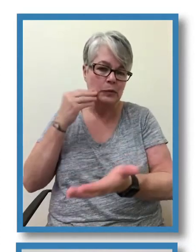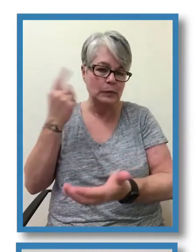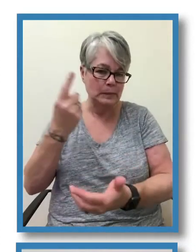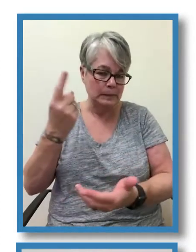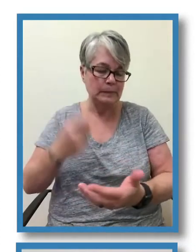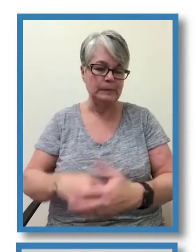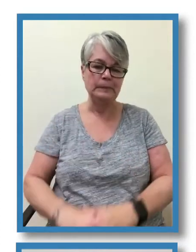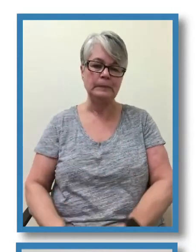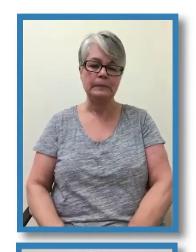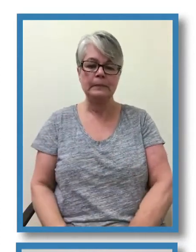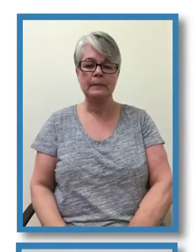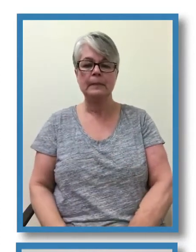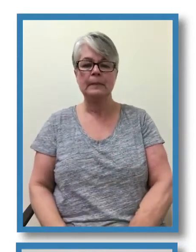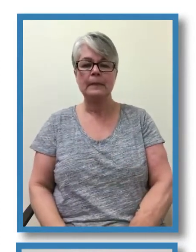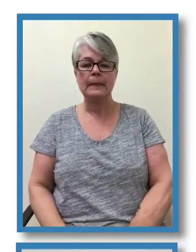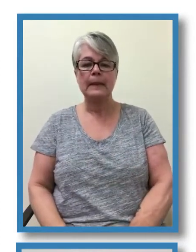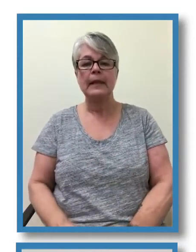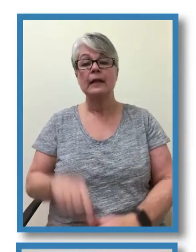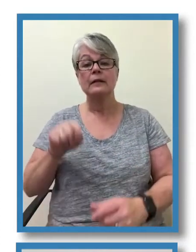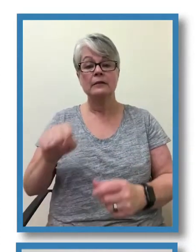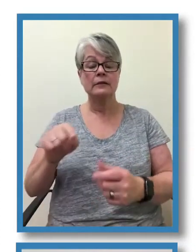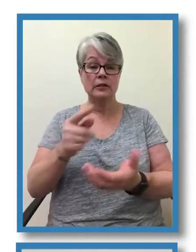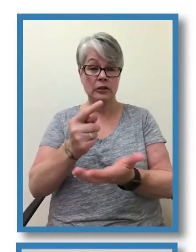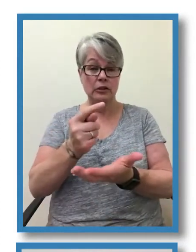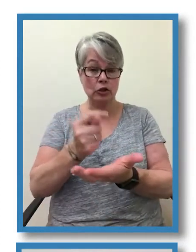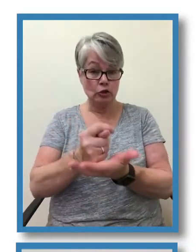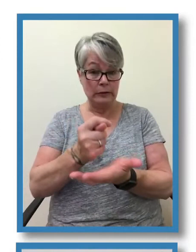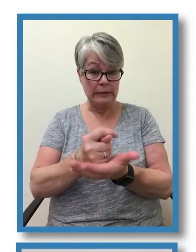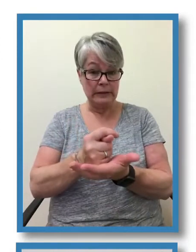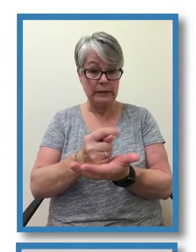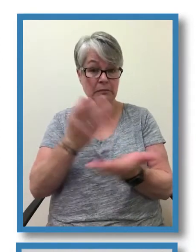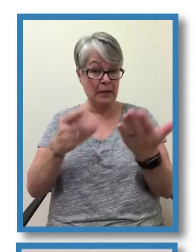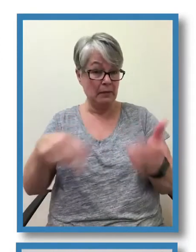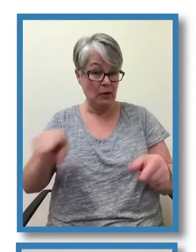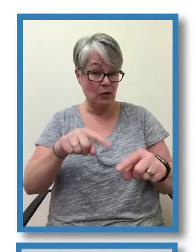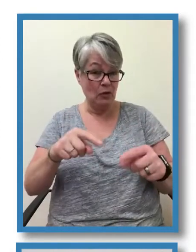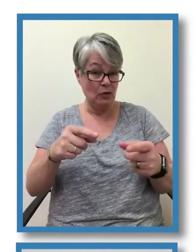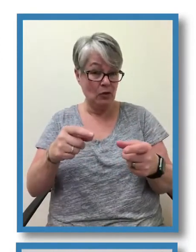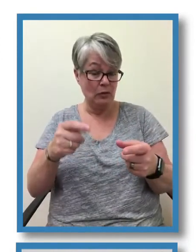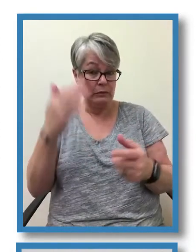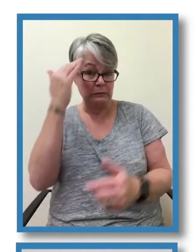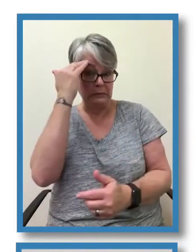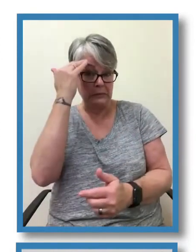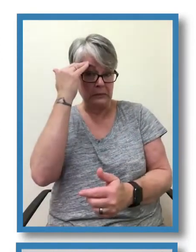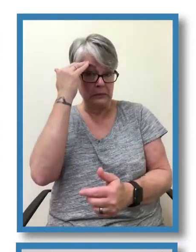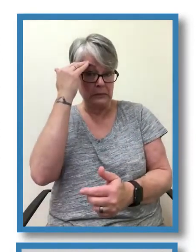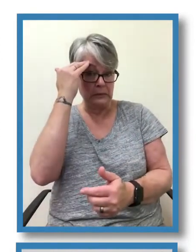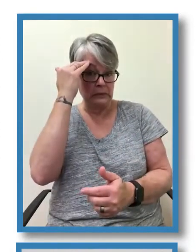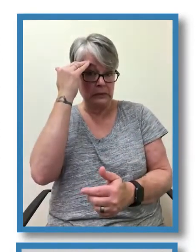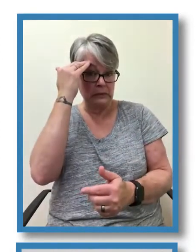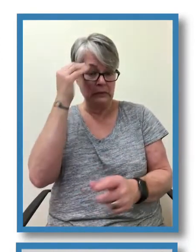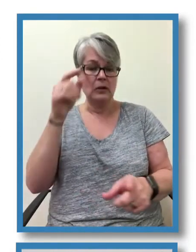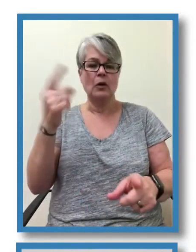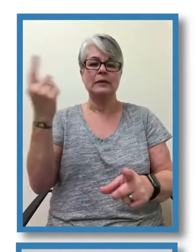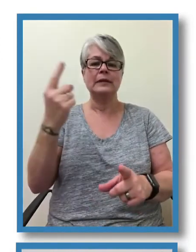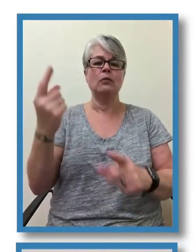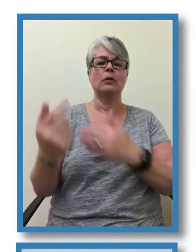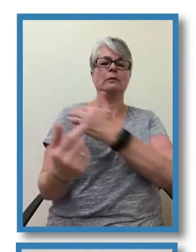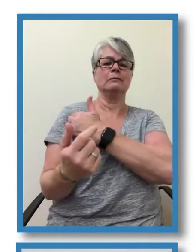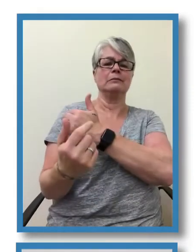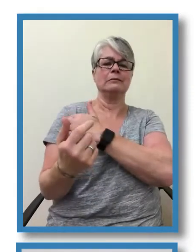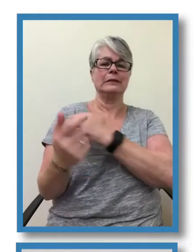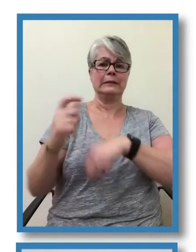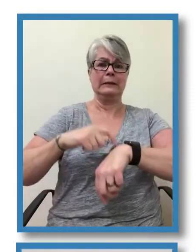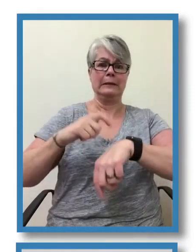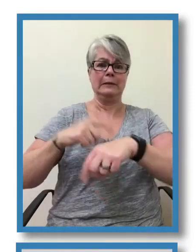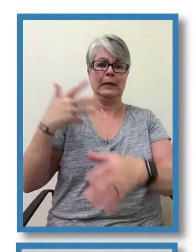Okay. These are the treatments here, those 3 cholinesterase inhibitors with the